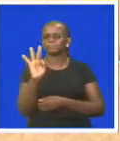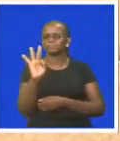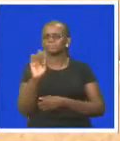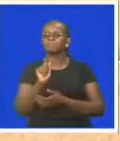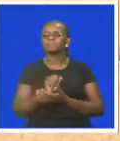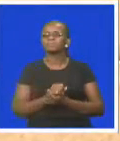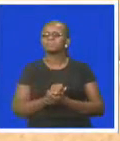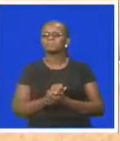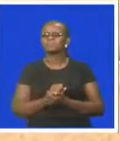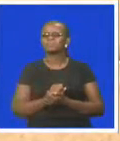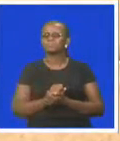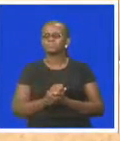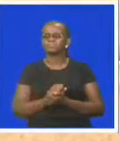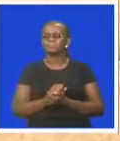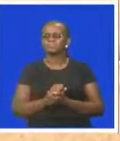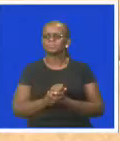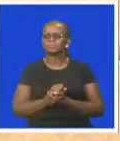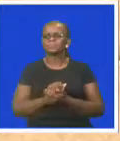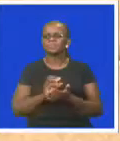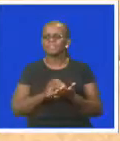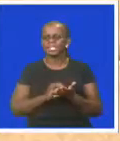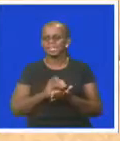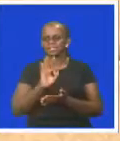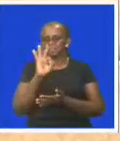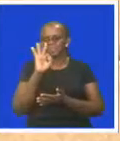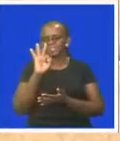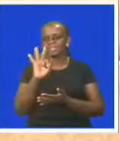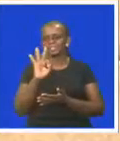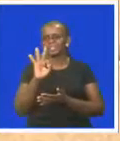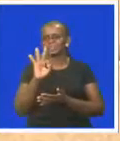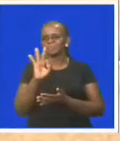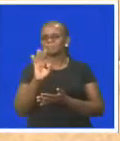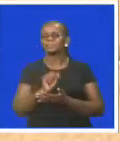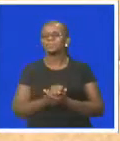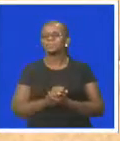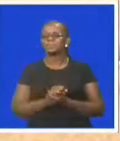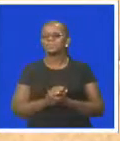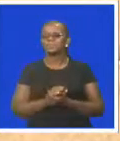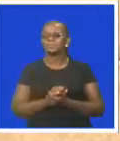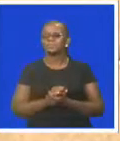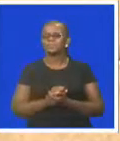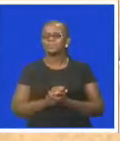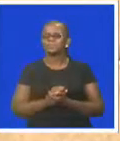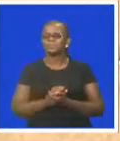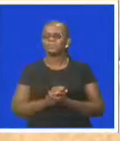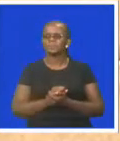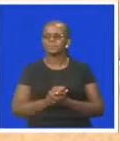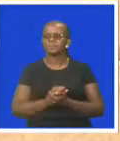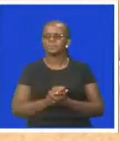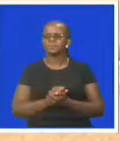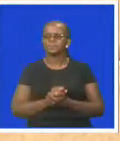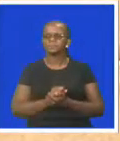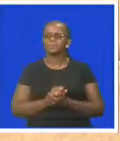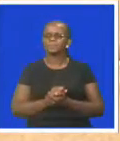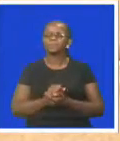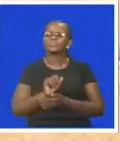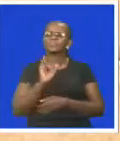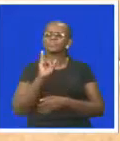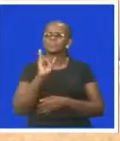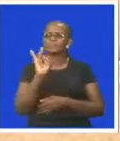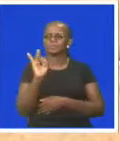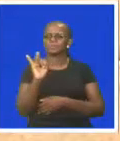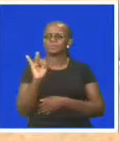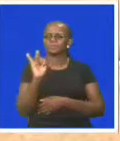1, 2, 3. Okay, we've got 3 butterflies, and this is number 3. Now, let us count here. How many bees do we have?